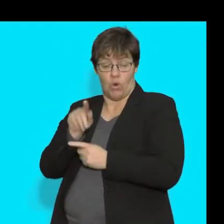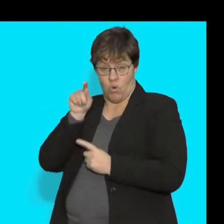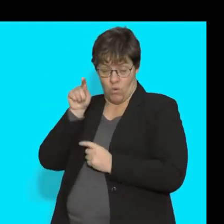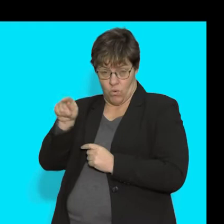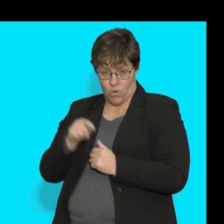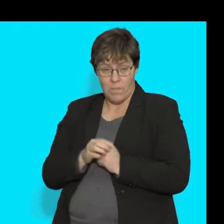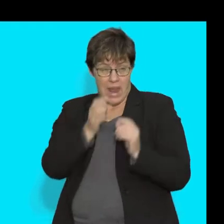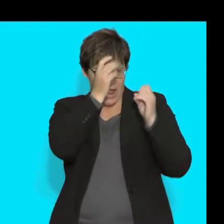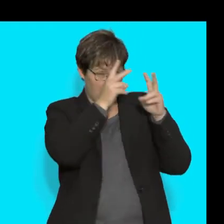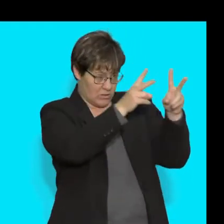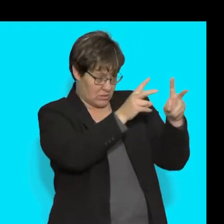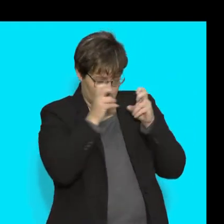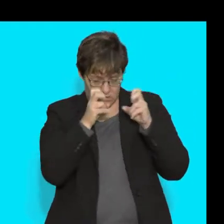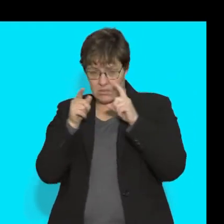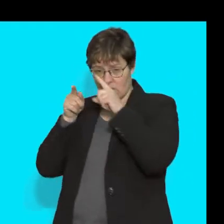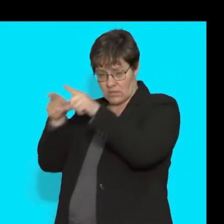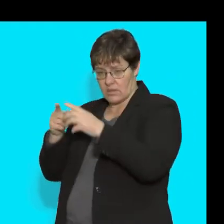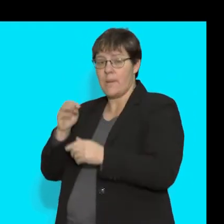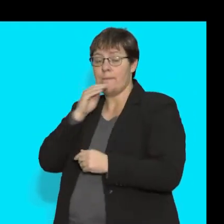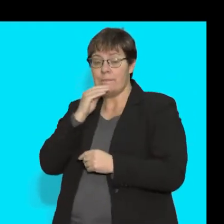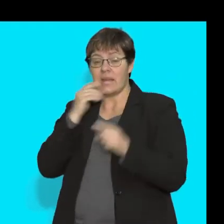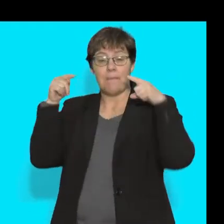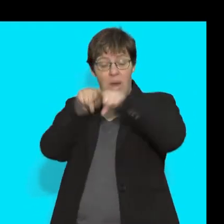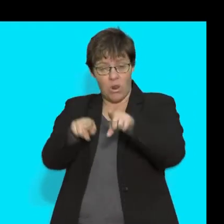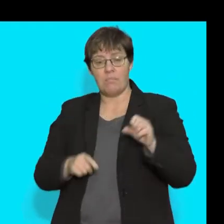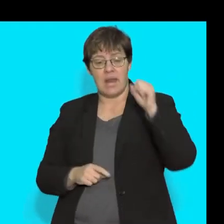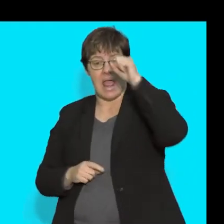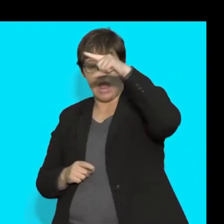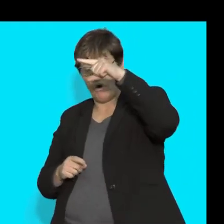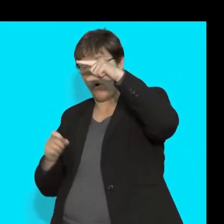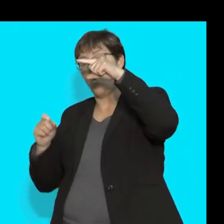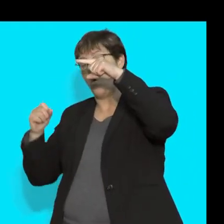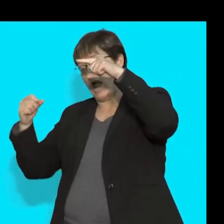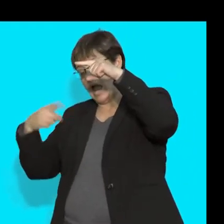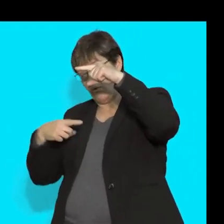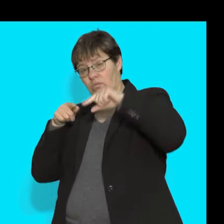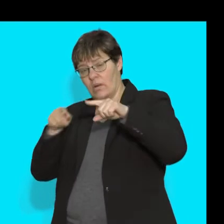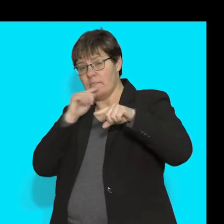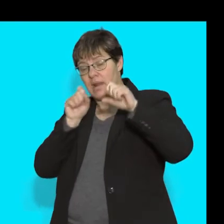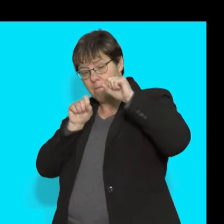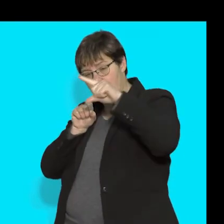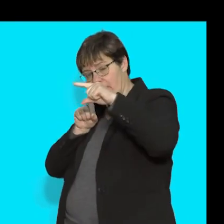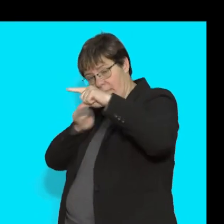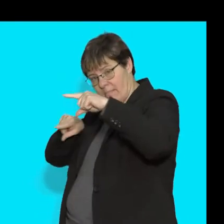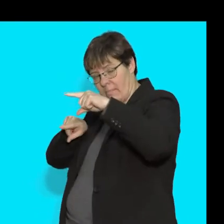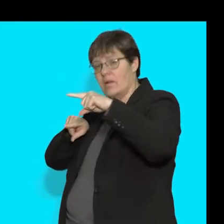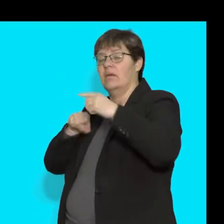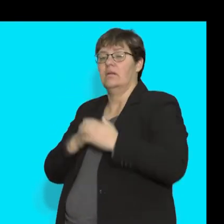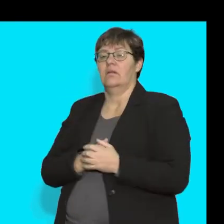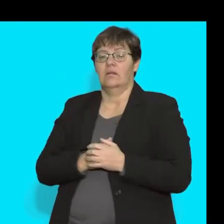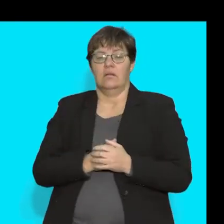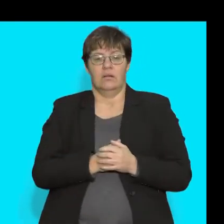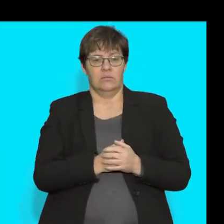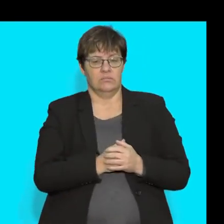you indicate them. If I say parallel, you know there's arrows that you draw to say these lines are parallel. You show